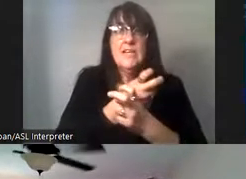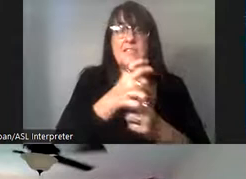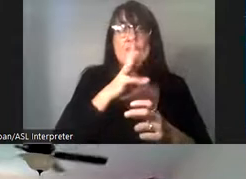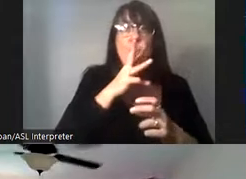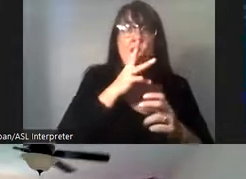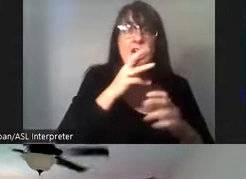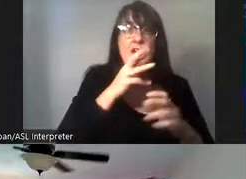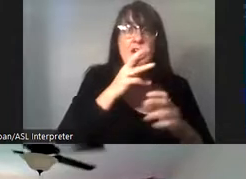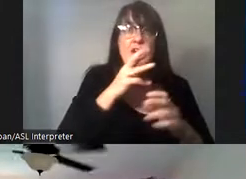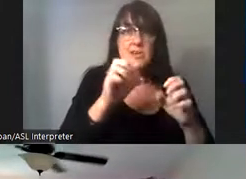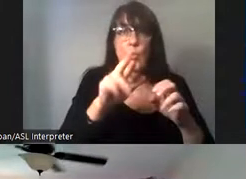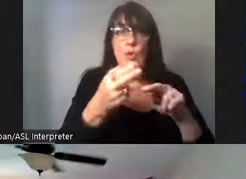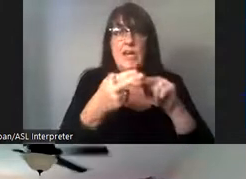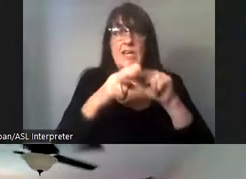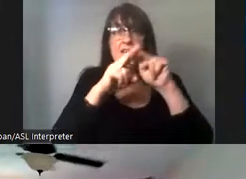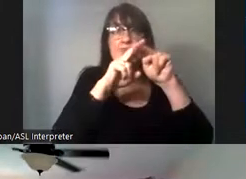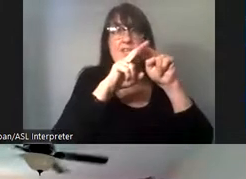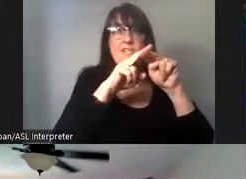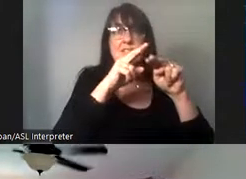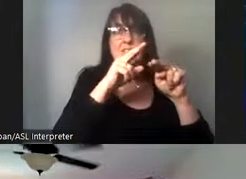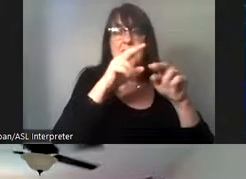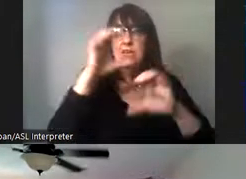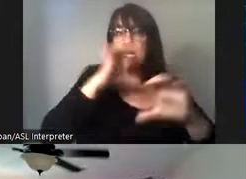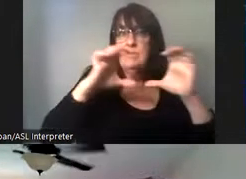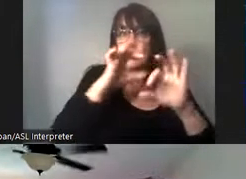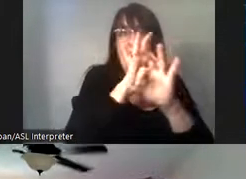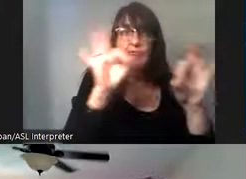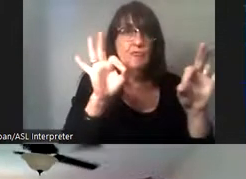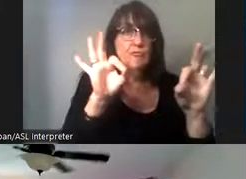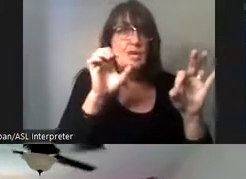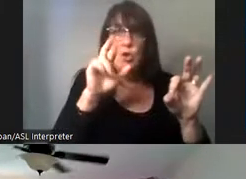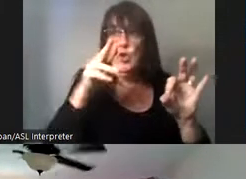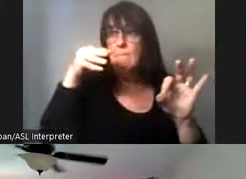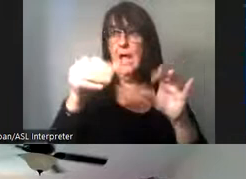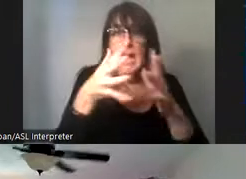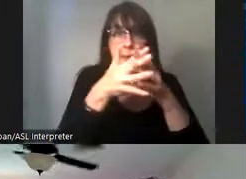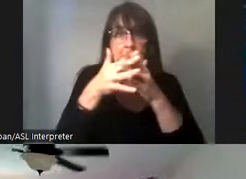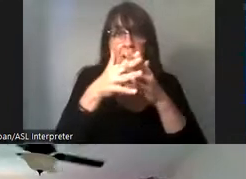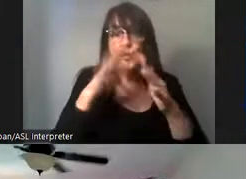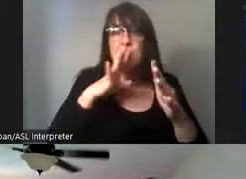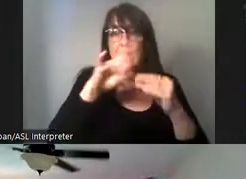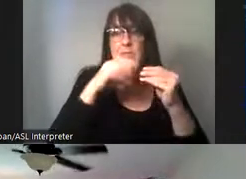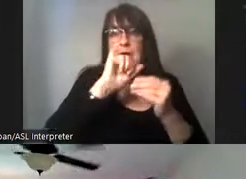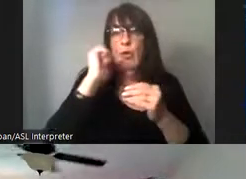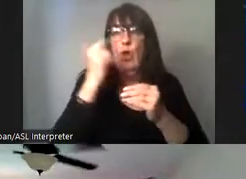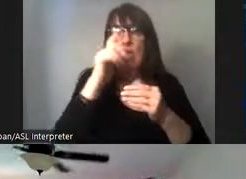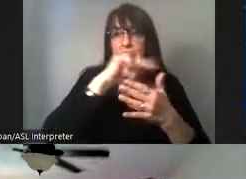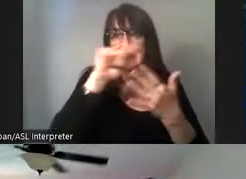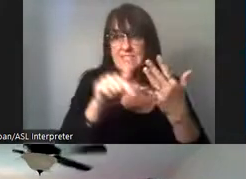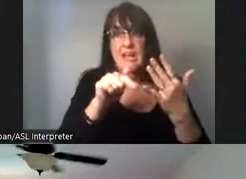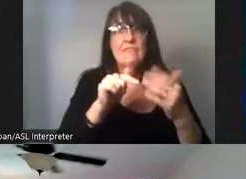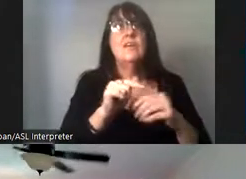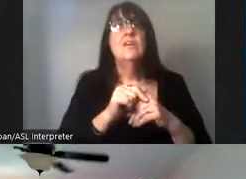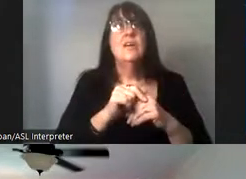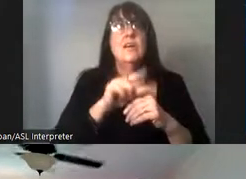even increasingly PFAS, forever chemical free, or Buy American. I'm talking about all of that stuff, by the way. But also buying